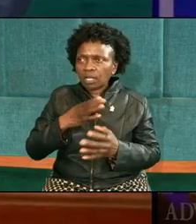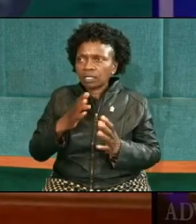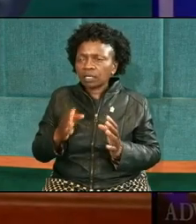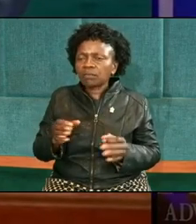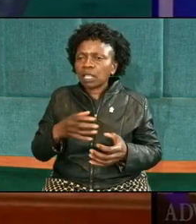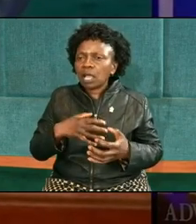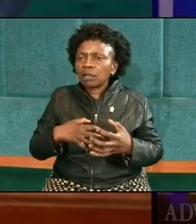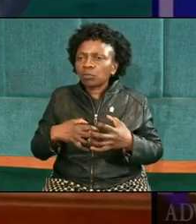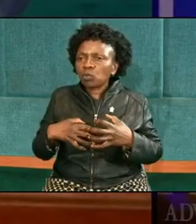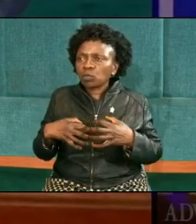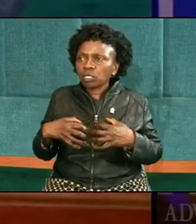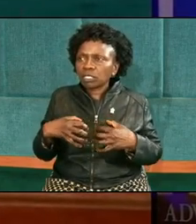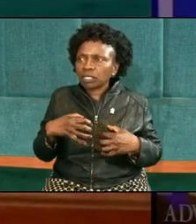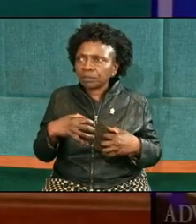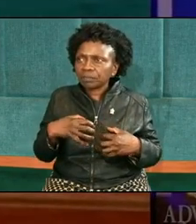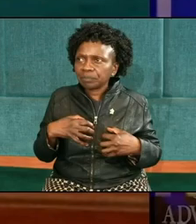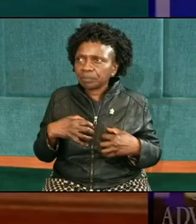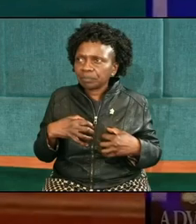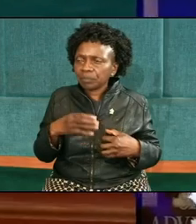the animal,